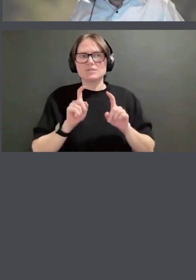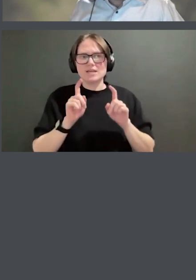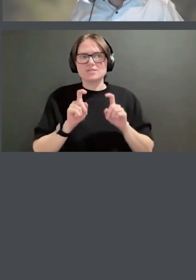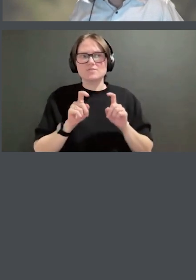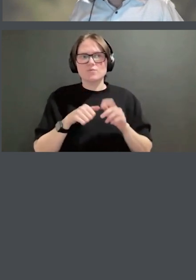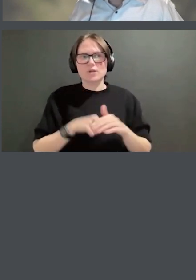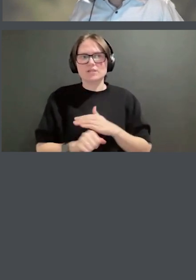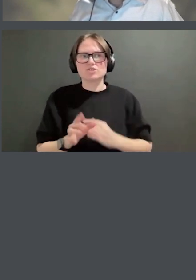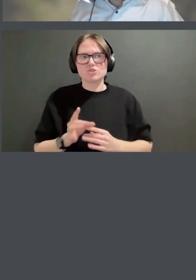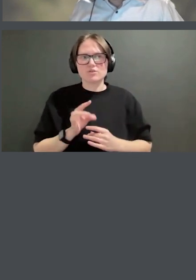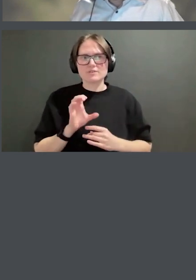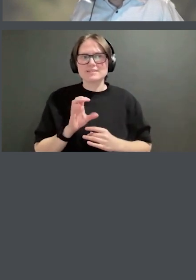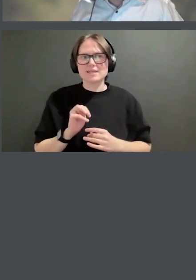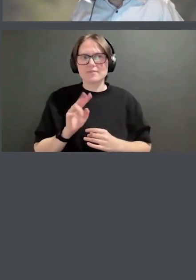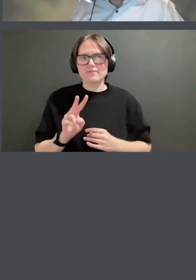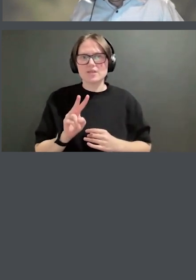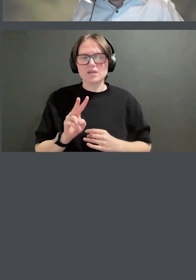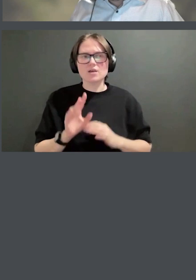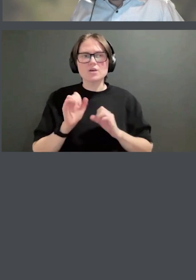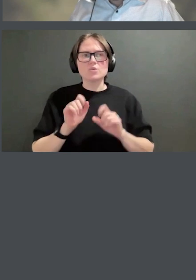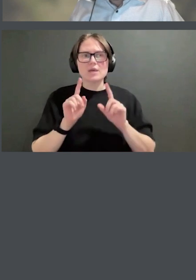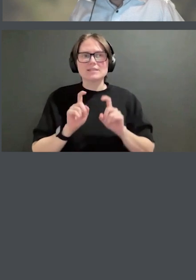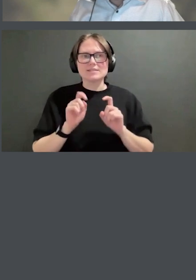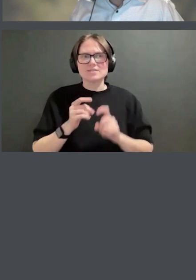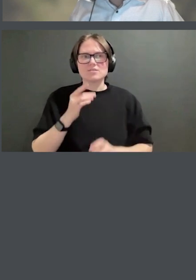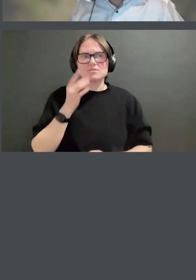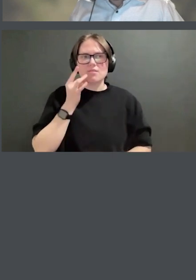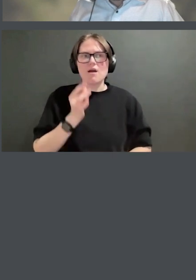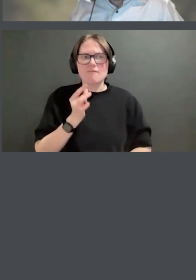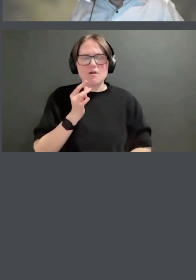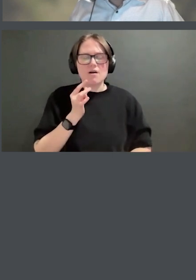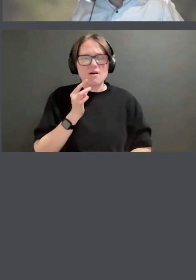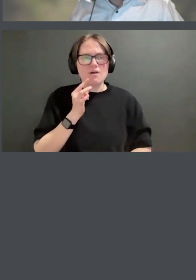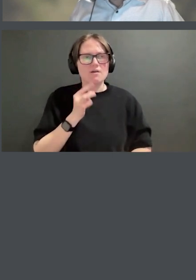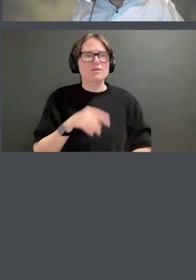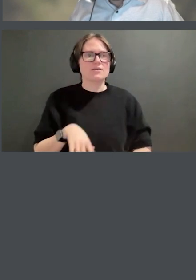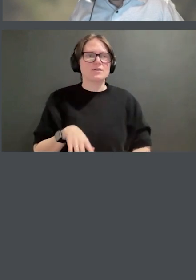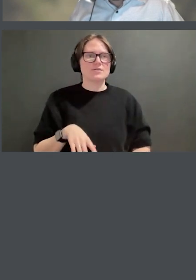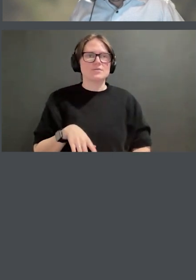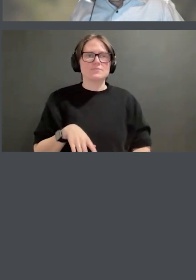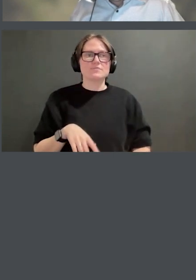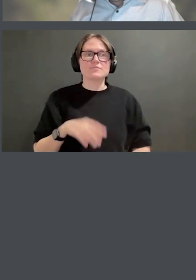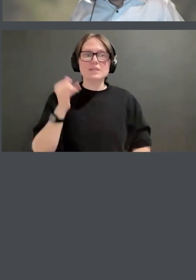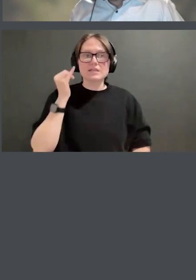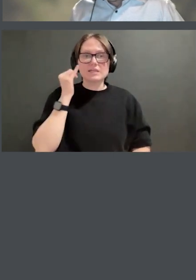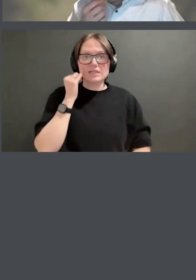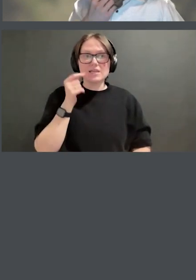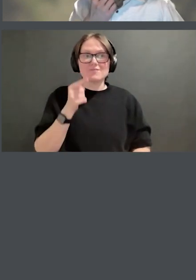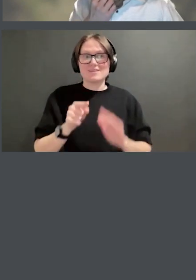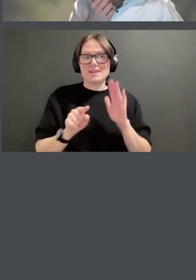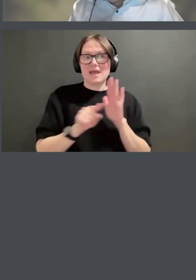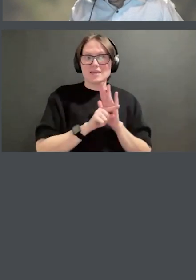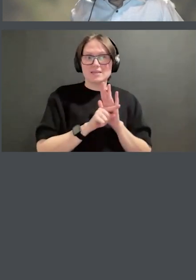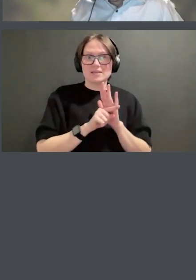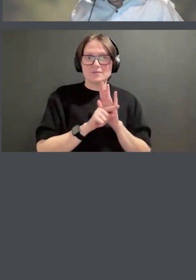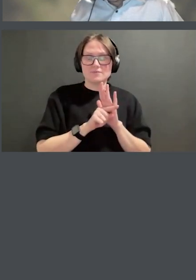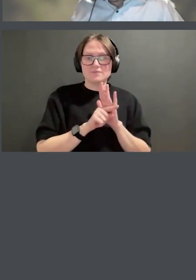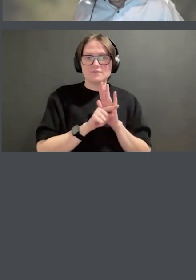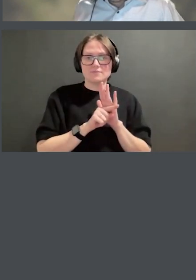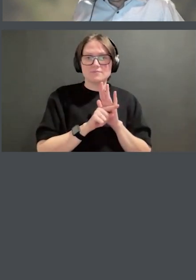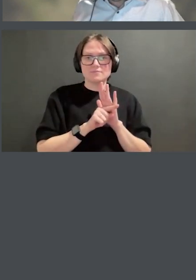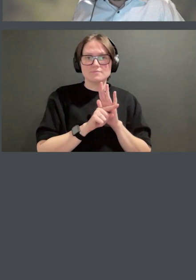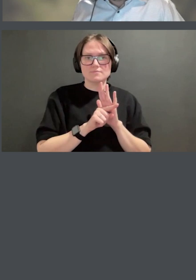CMV. You can test their saliva, and if they are negative when